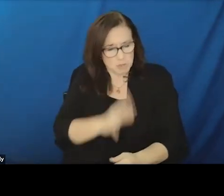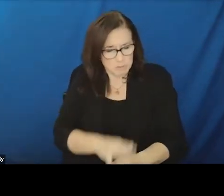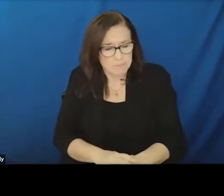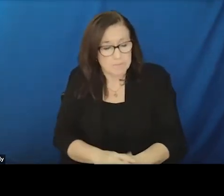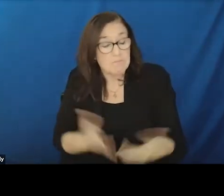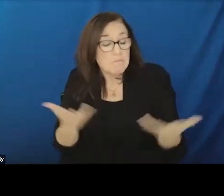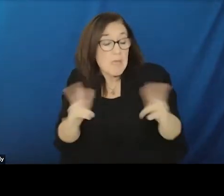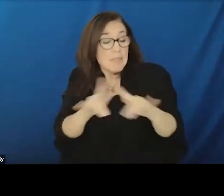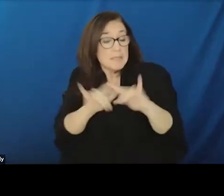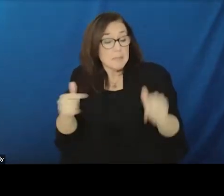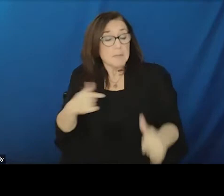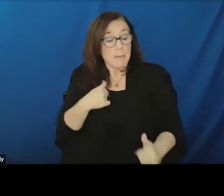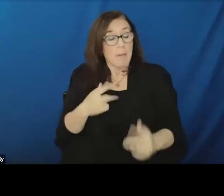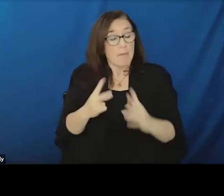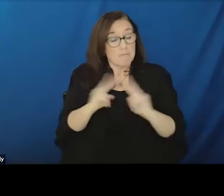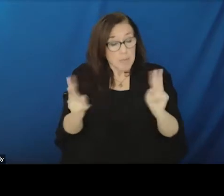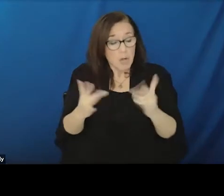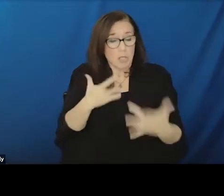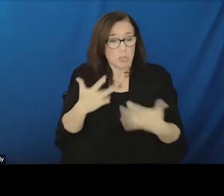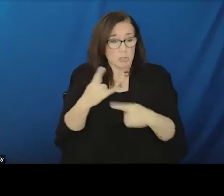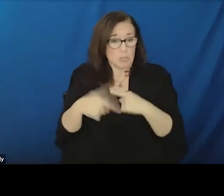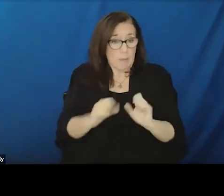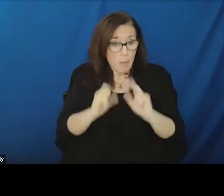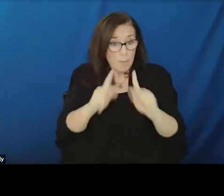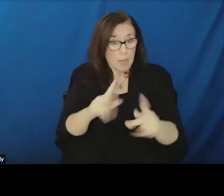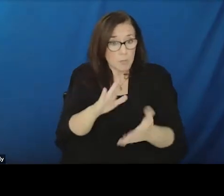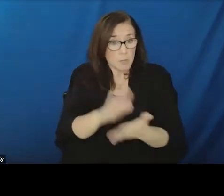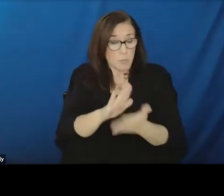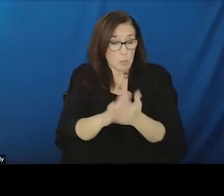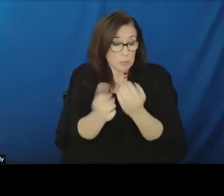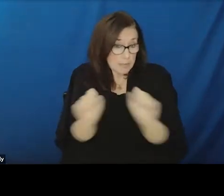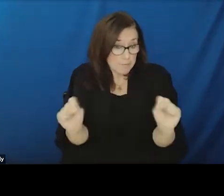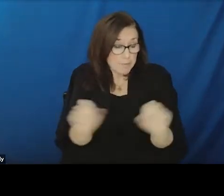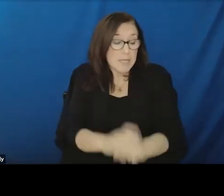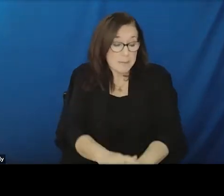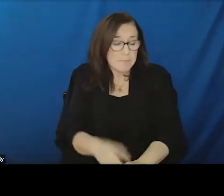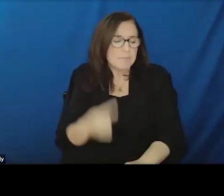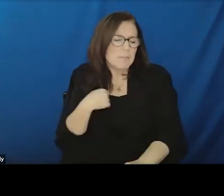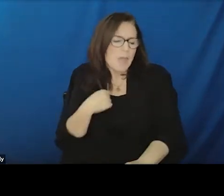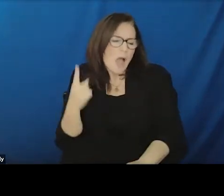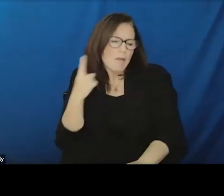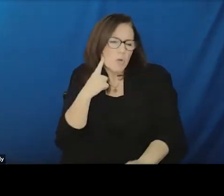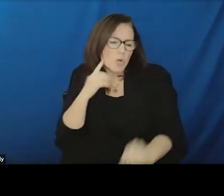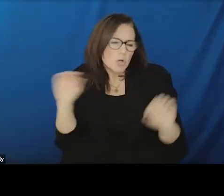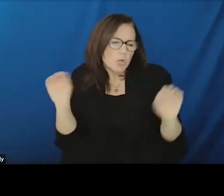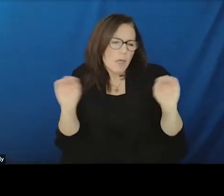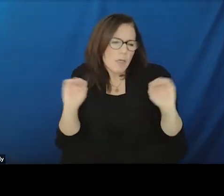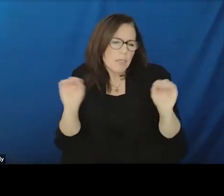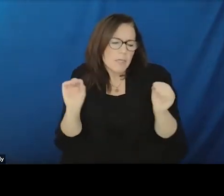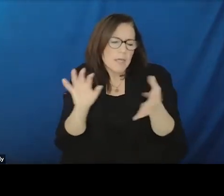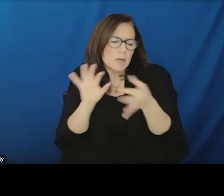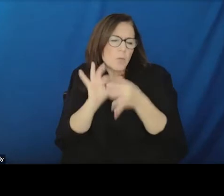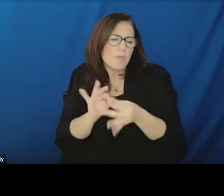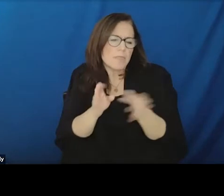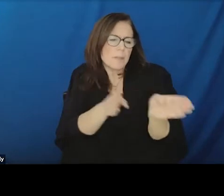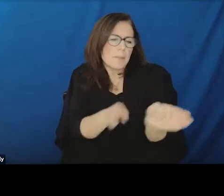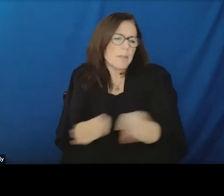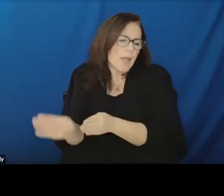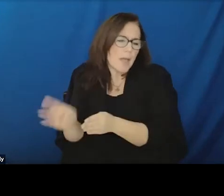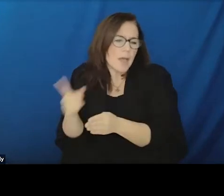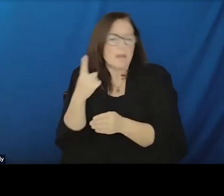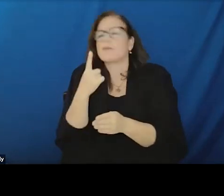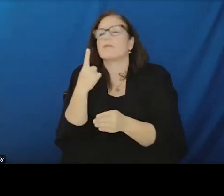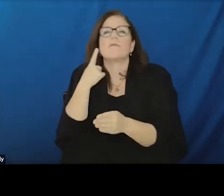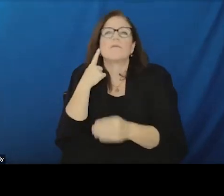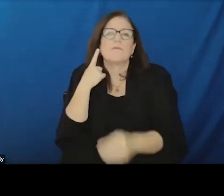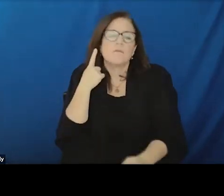to school. We all are. I still haven't heard that the district has come up with a plan for what it's going to do